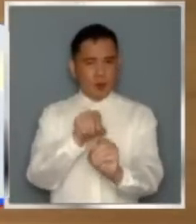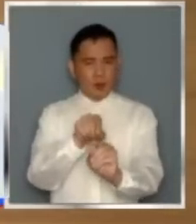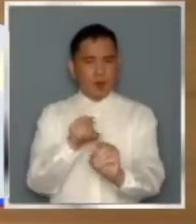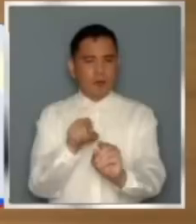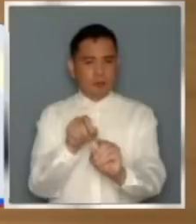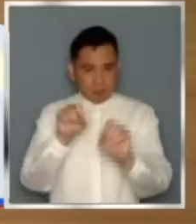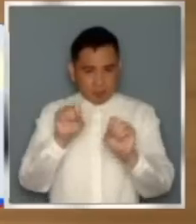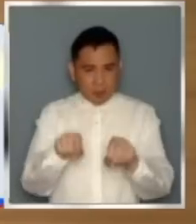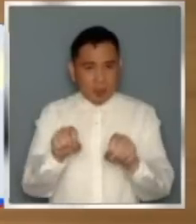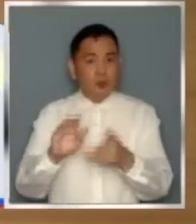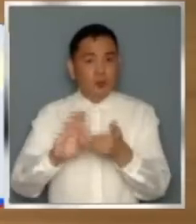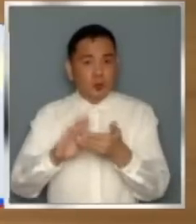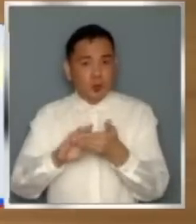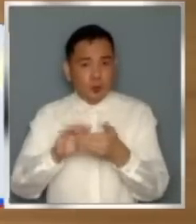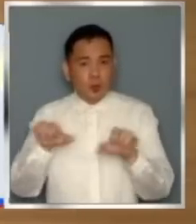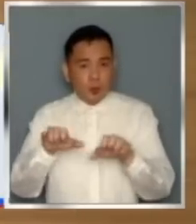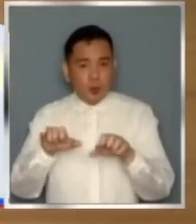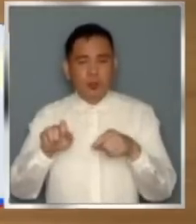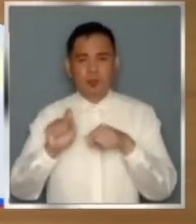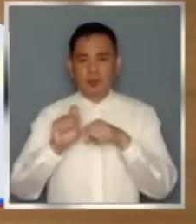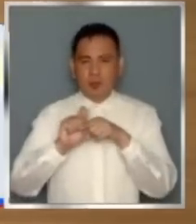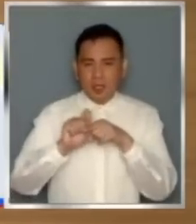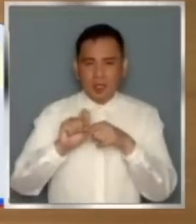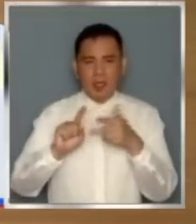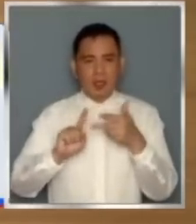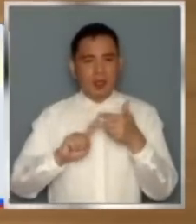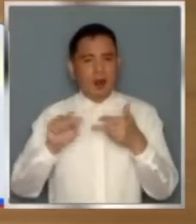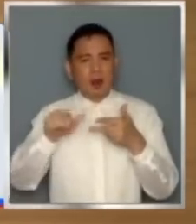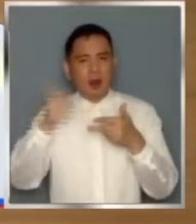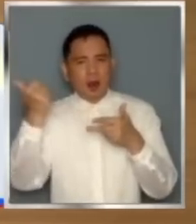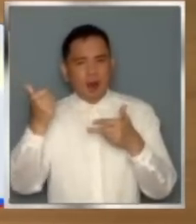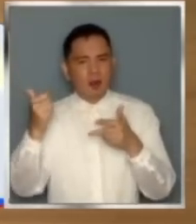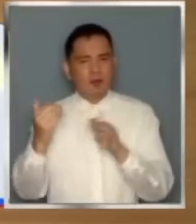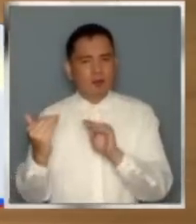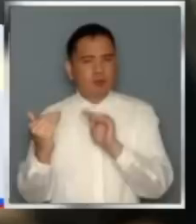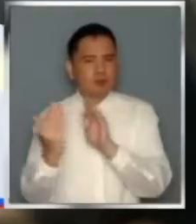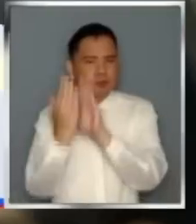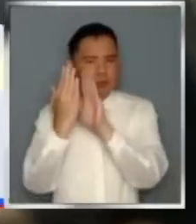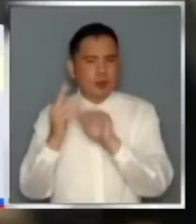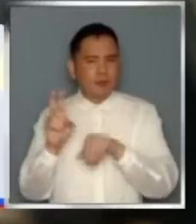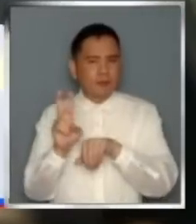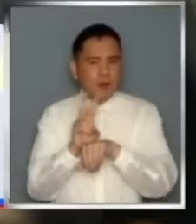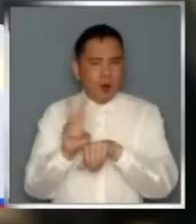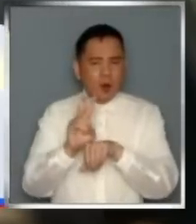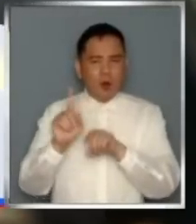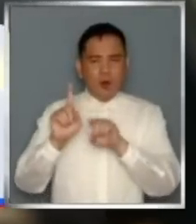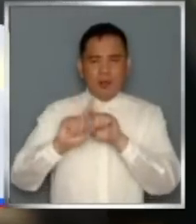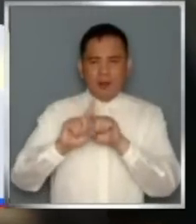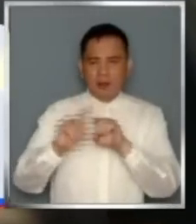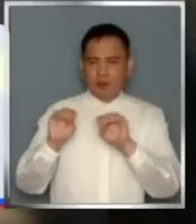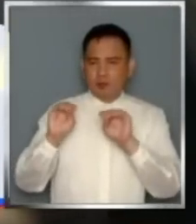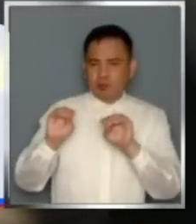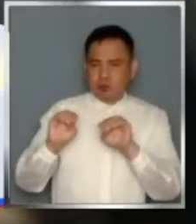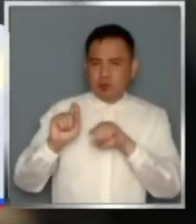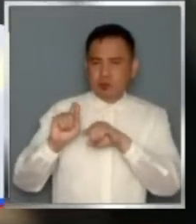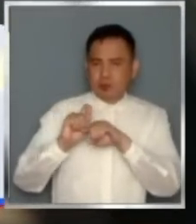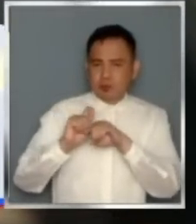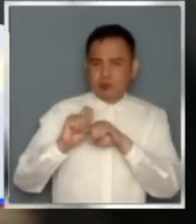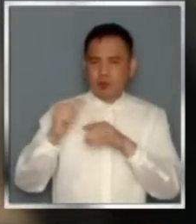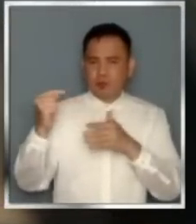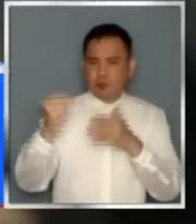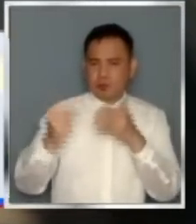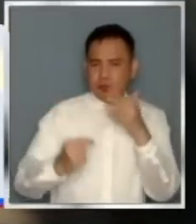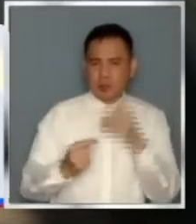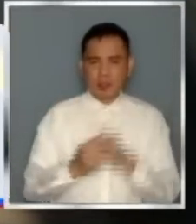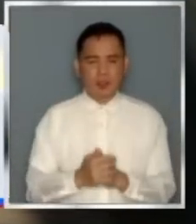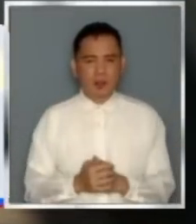learning, non-diploma courses, or in technical vocational education and training, or TVET. TVET